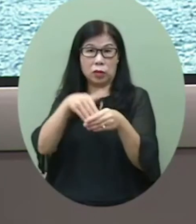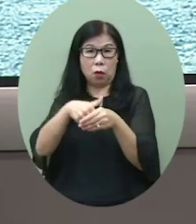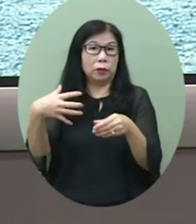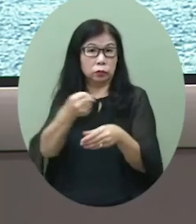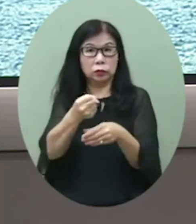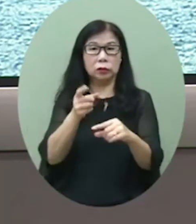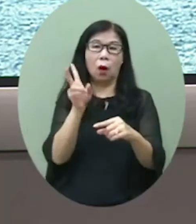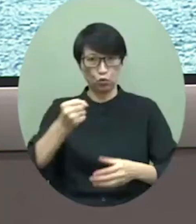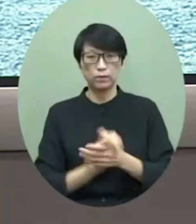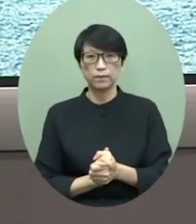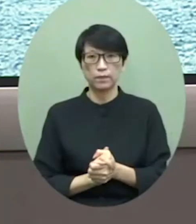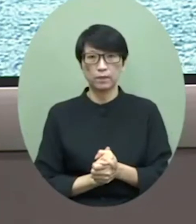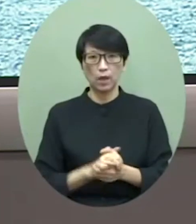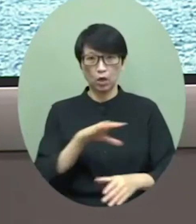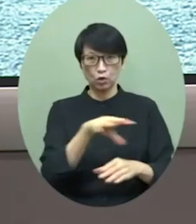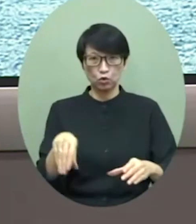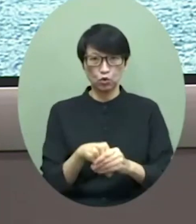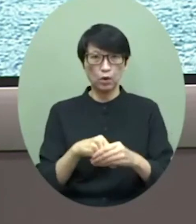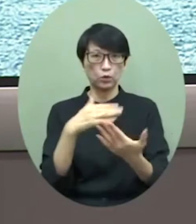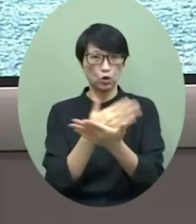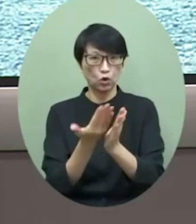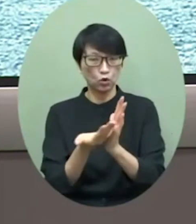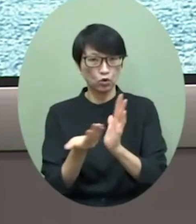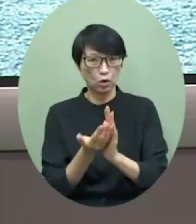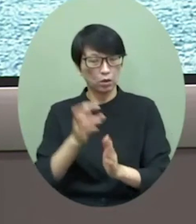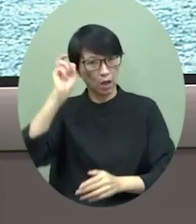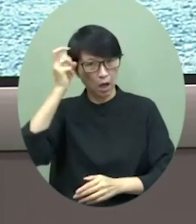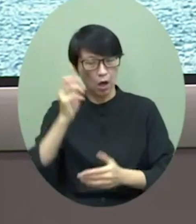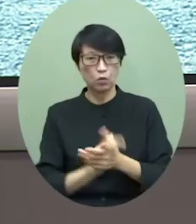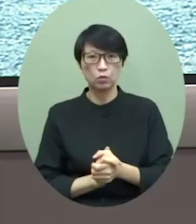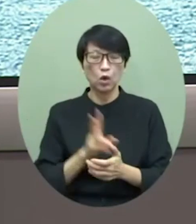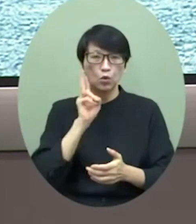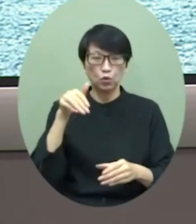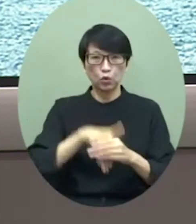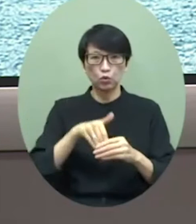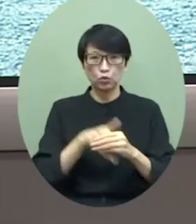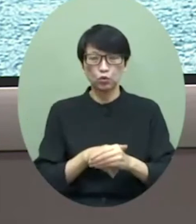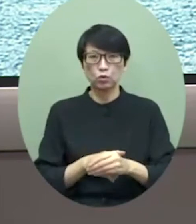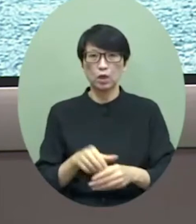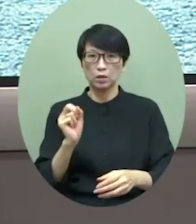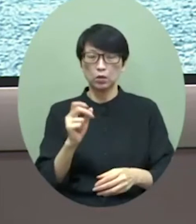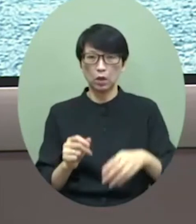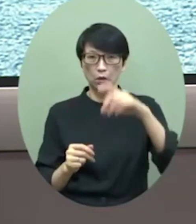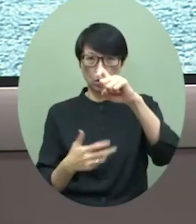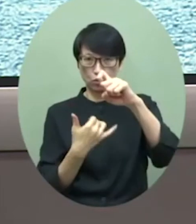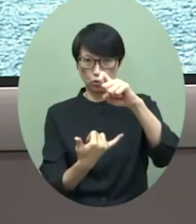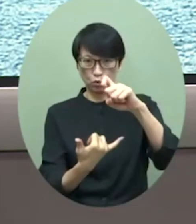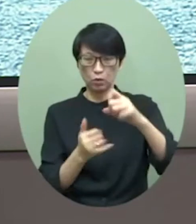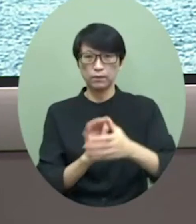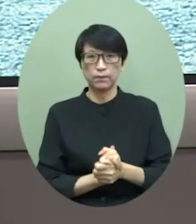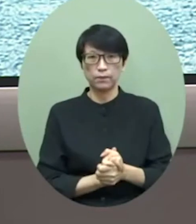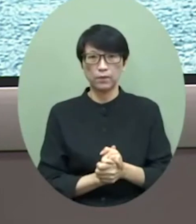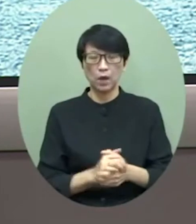additional risk, but then if they don't go out to vote, then again they won't be able to exercise their right to vote. So having considered all these factors, we believe that if